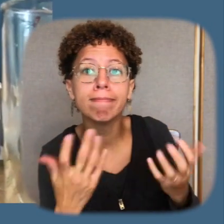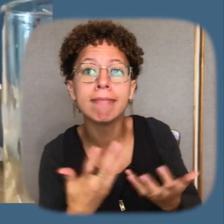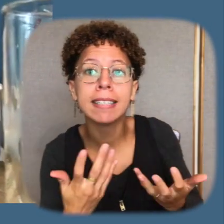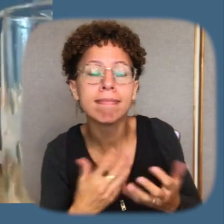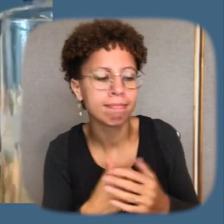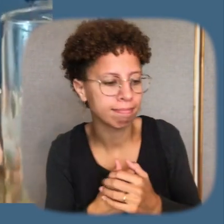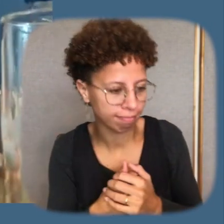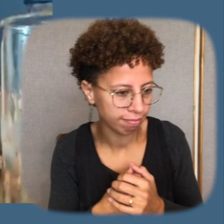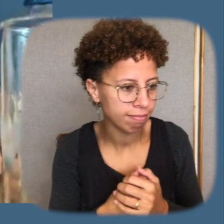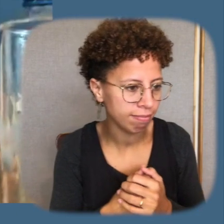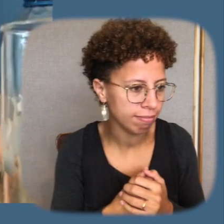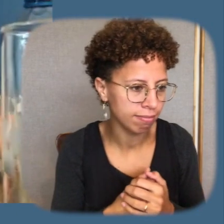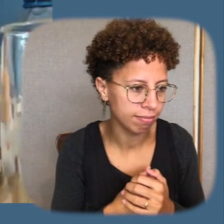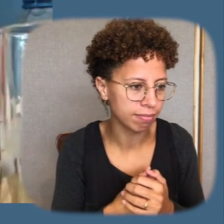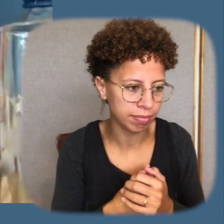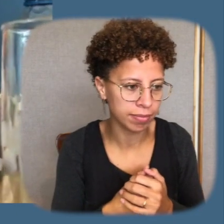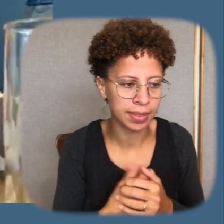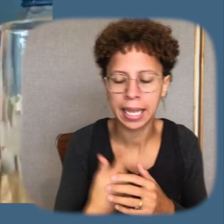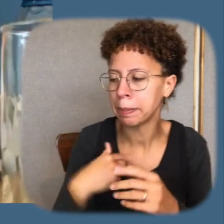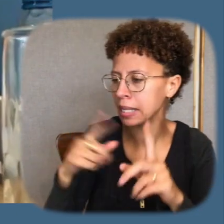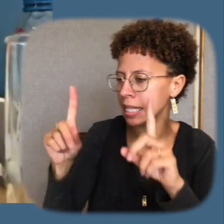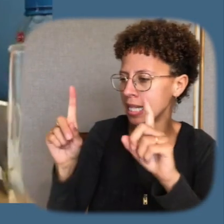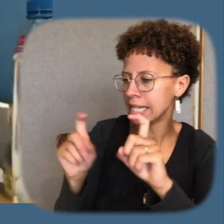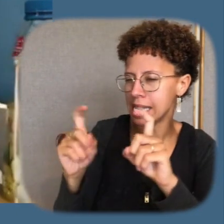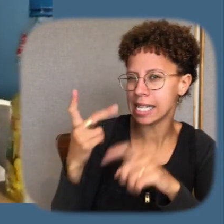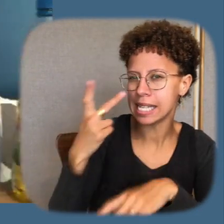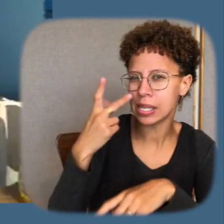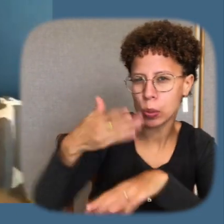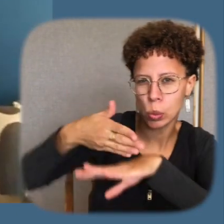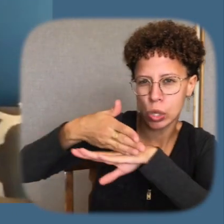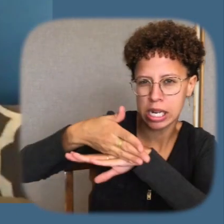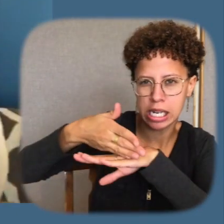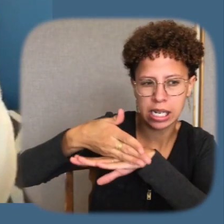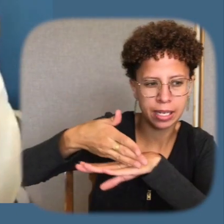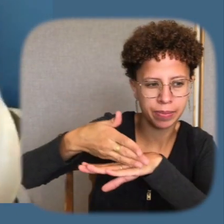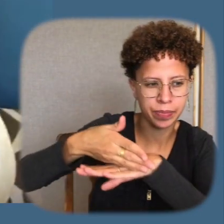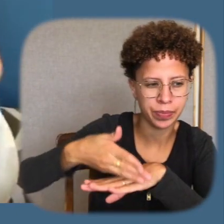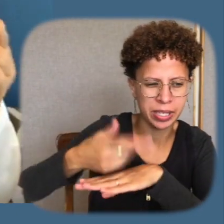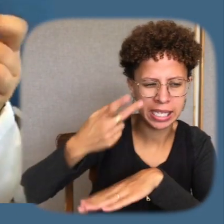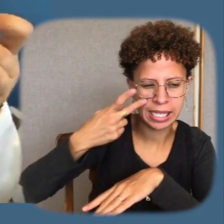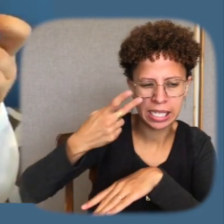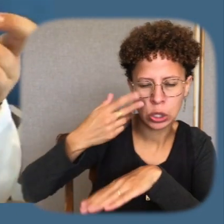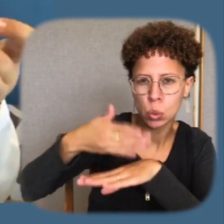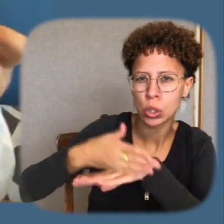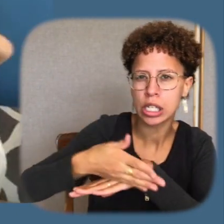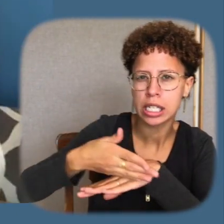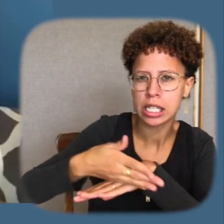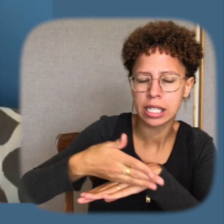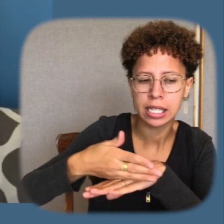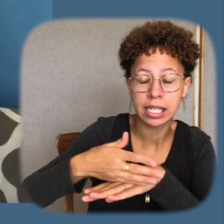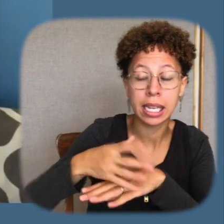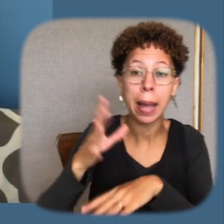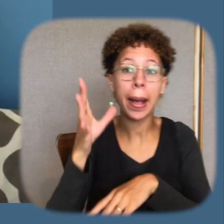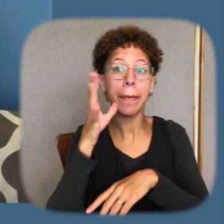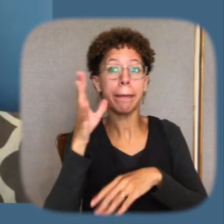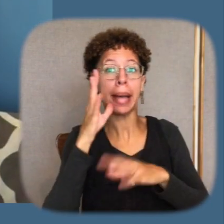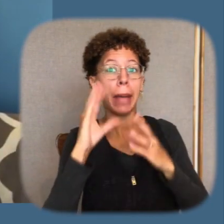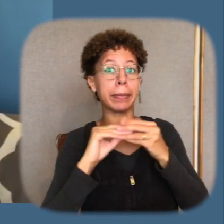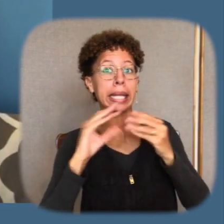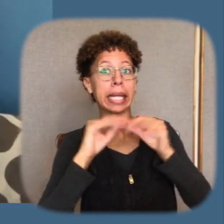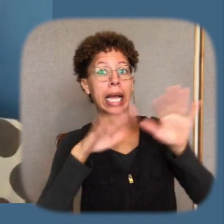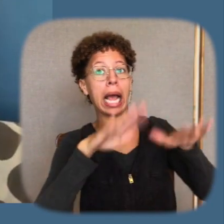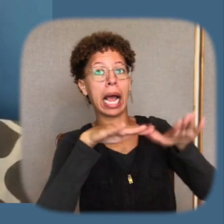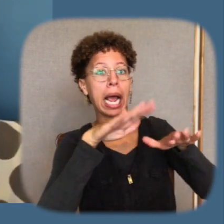I would like to test wood. Let's see your pieces of wood that you found. Mommy, check this out. So